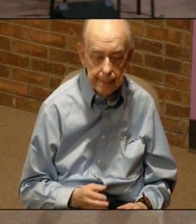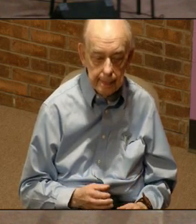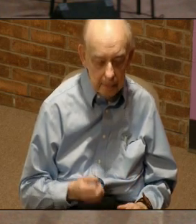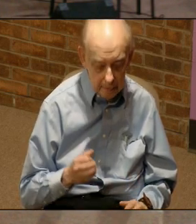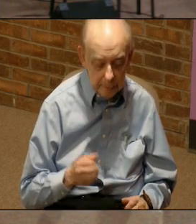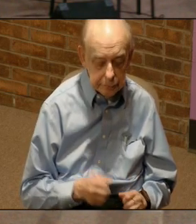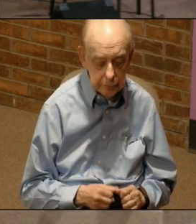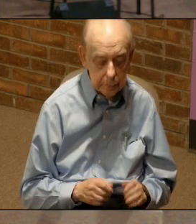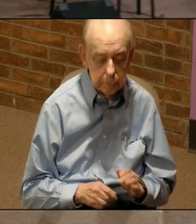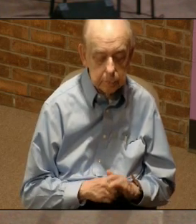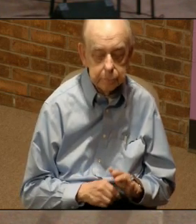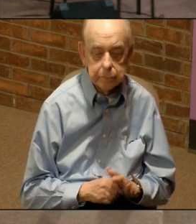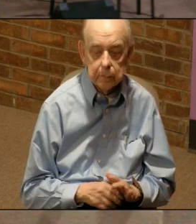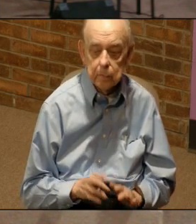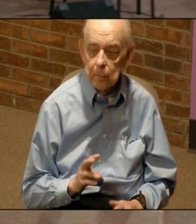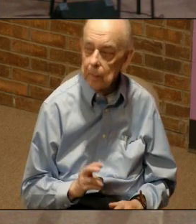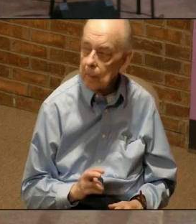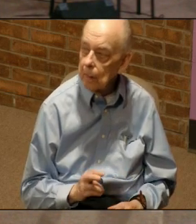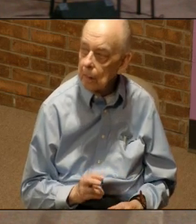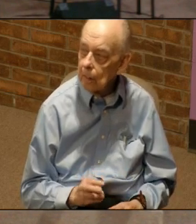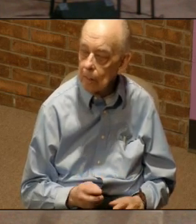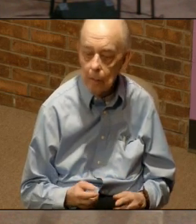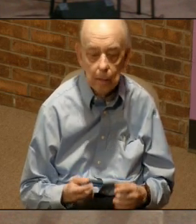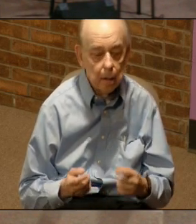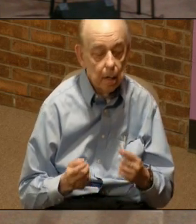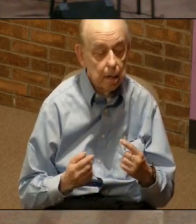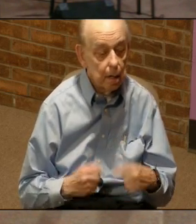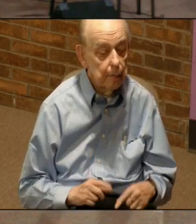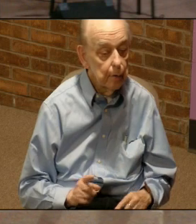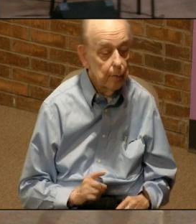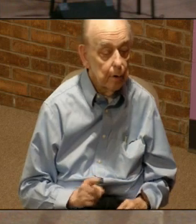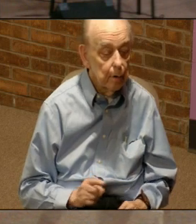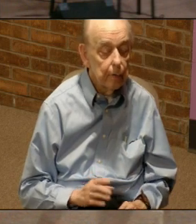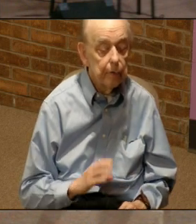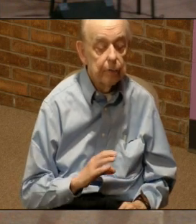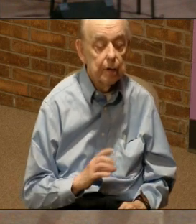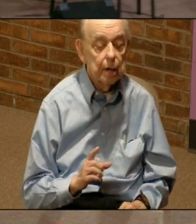and remember in verse number 7 where it says he's coming on the clouds?